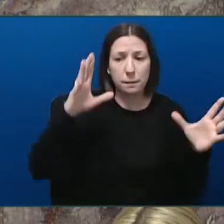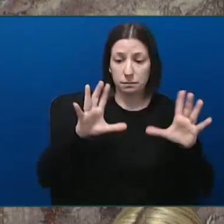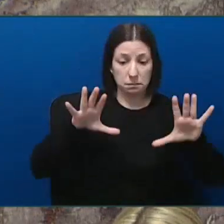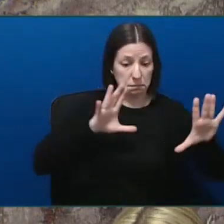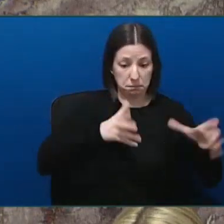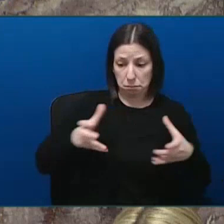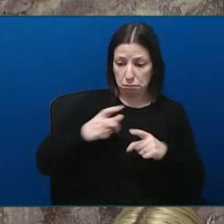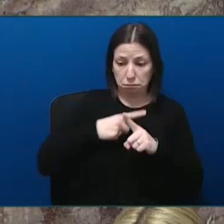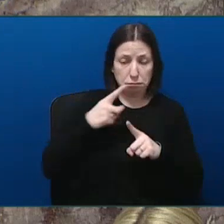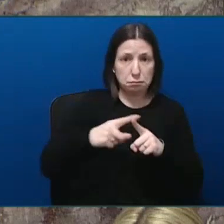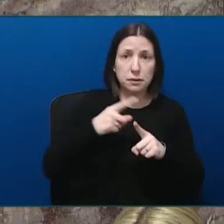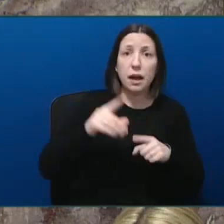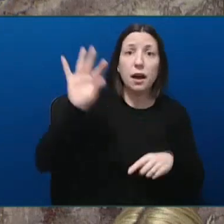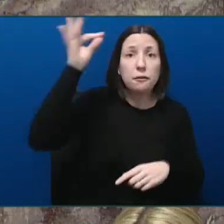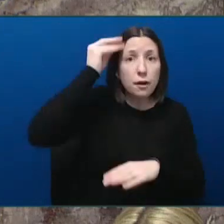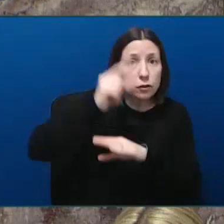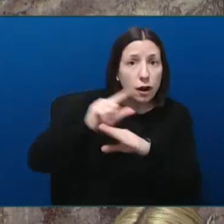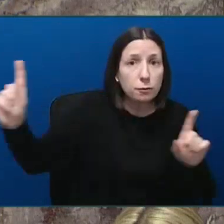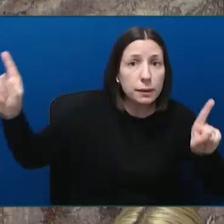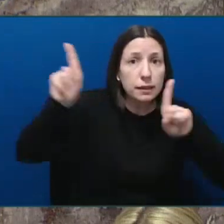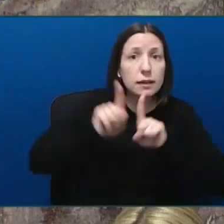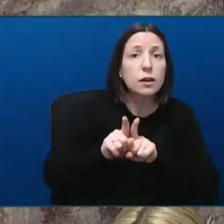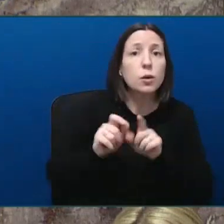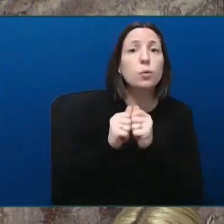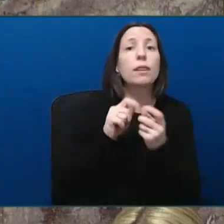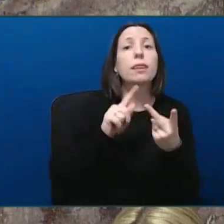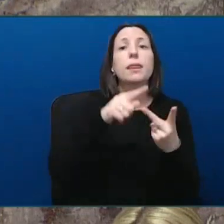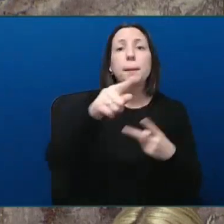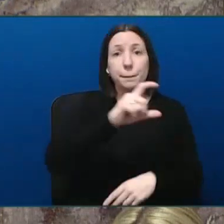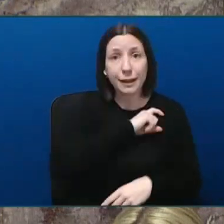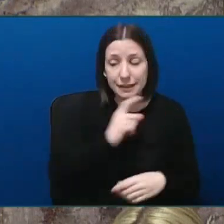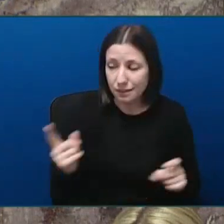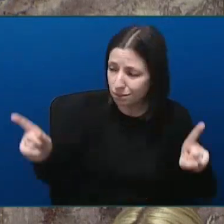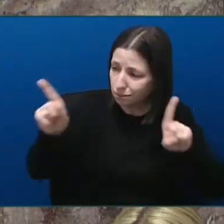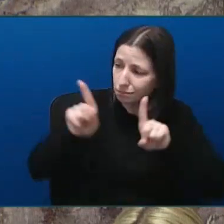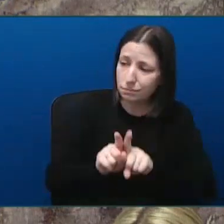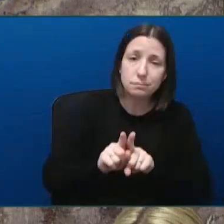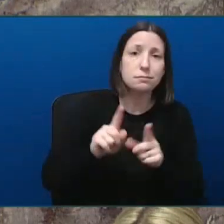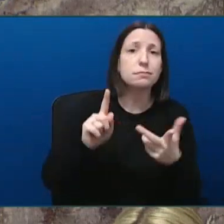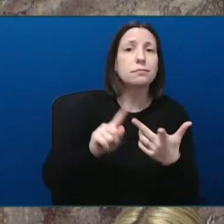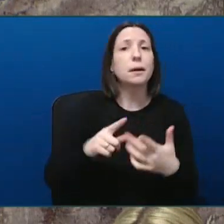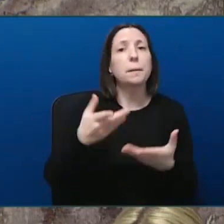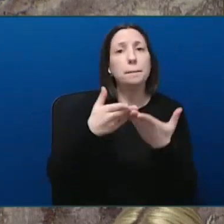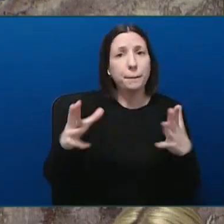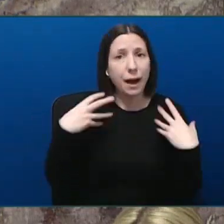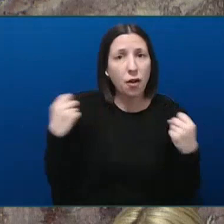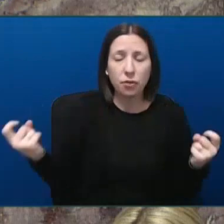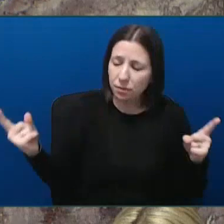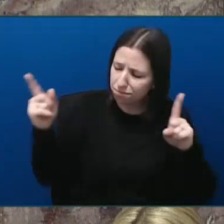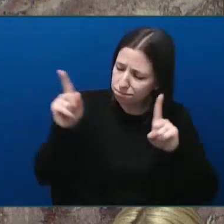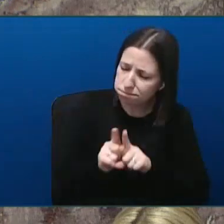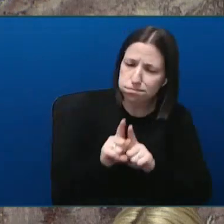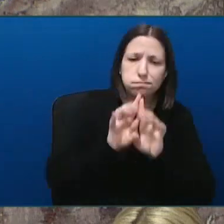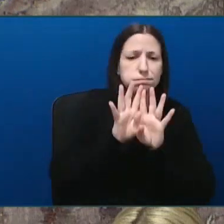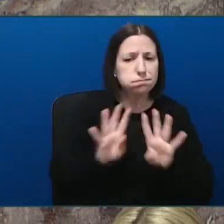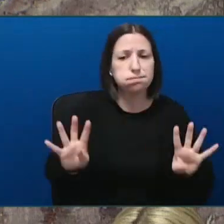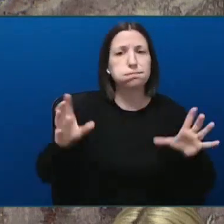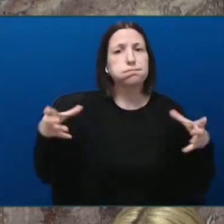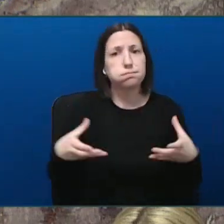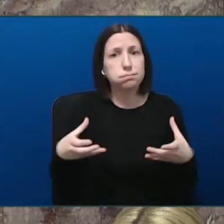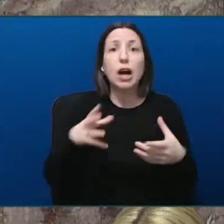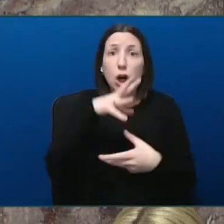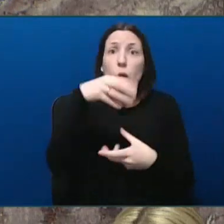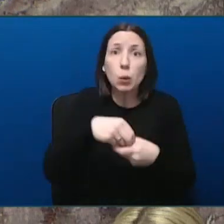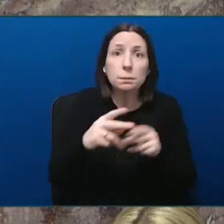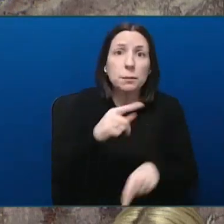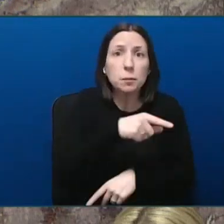federal government, public health, all of the stakeholders, including those who had lost loved ones